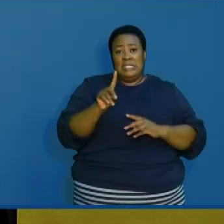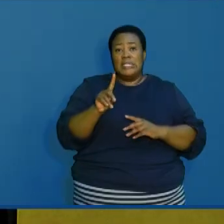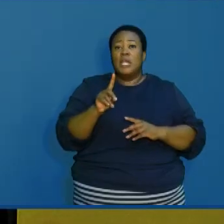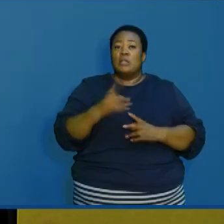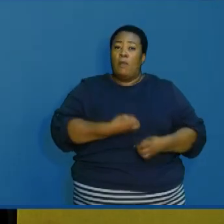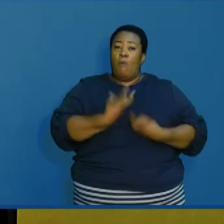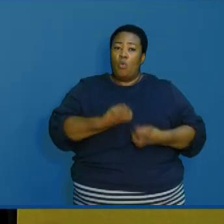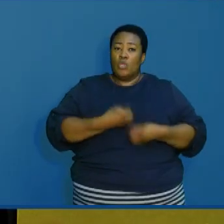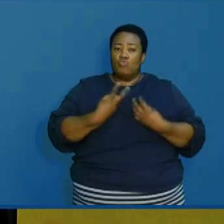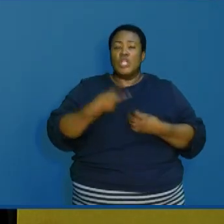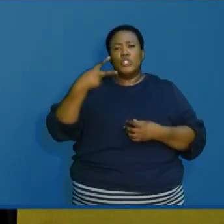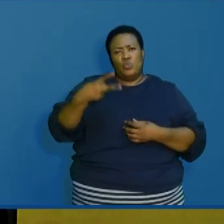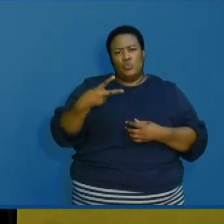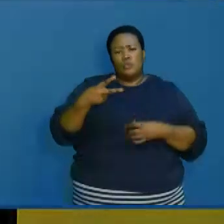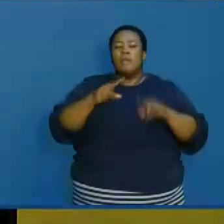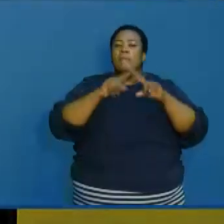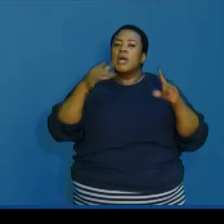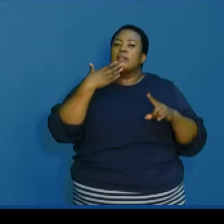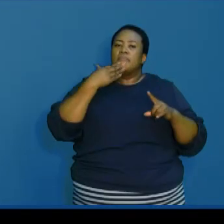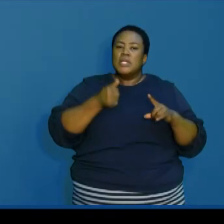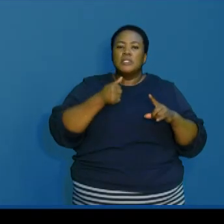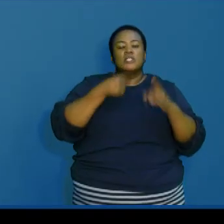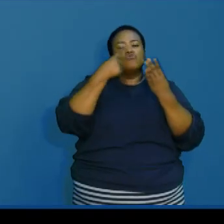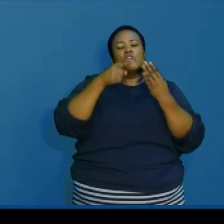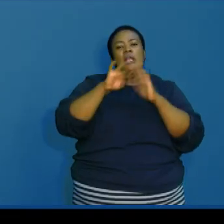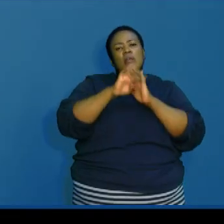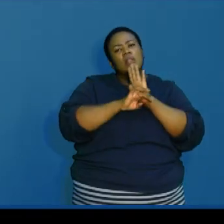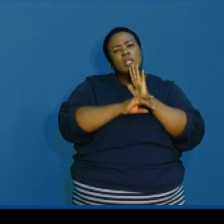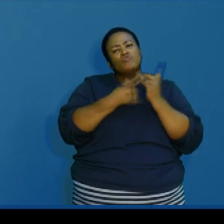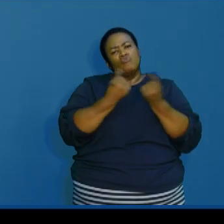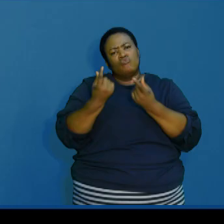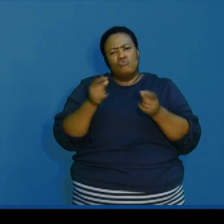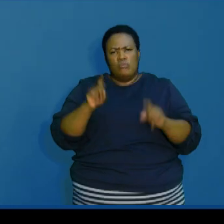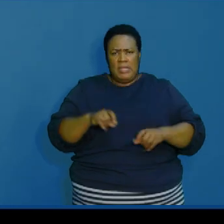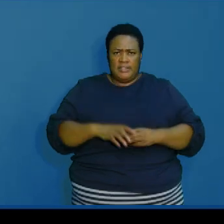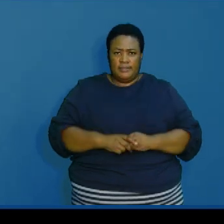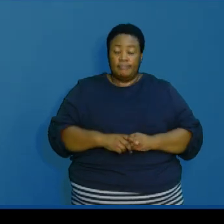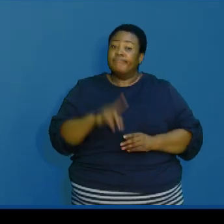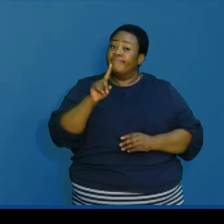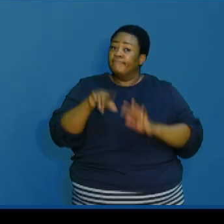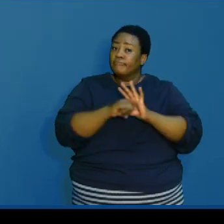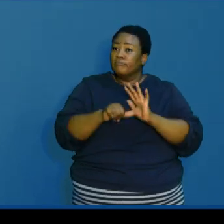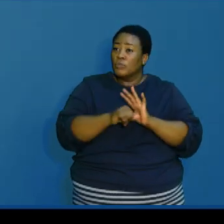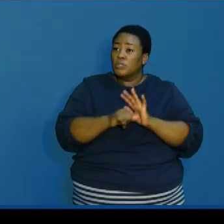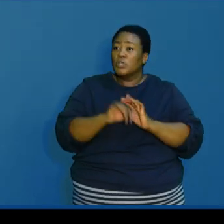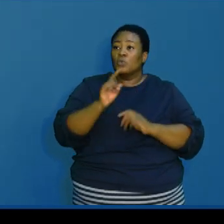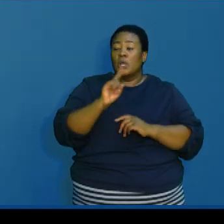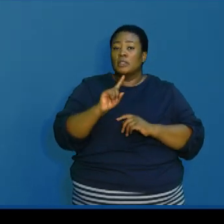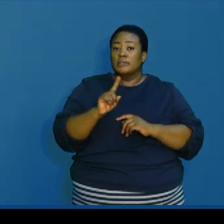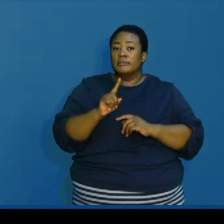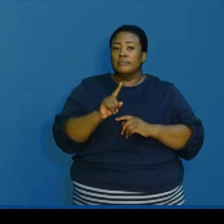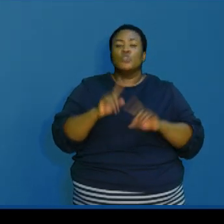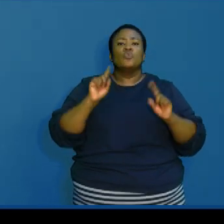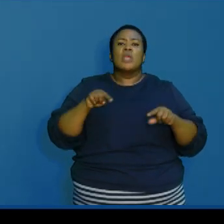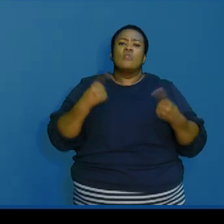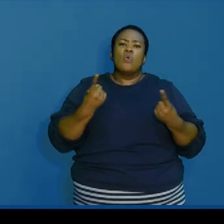But remember, do a checklist at the end. What is very important is that you cannot come up